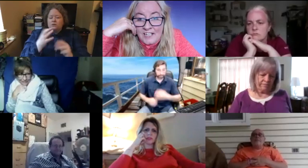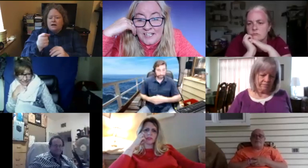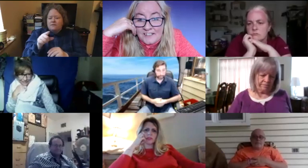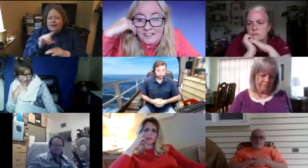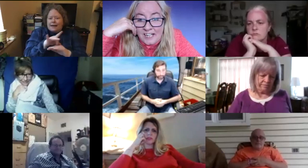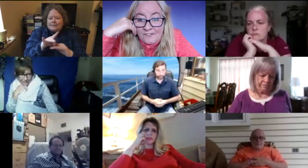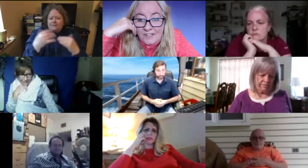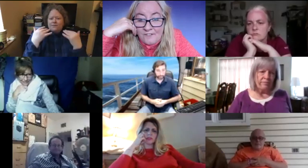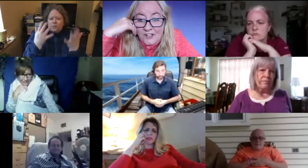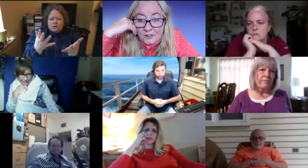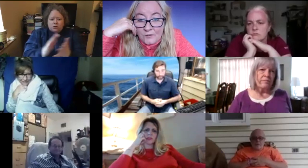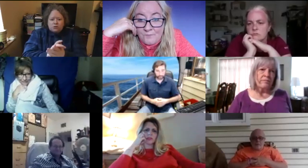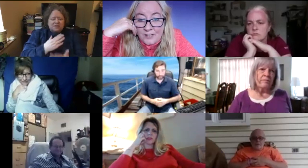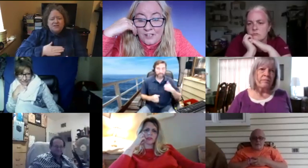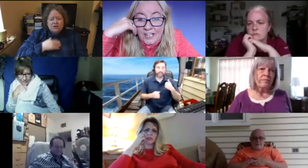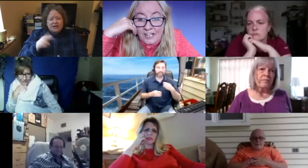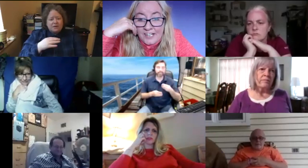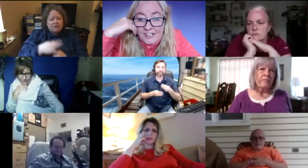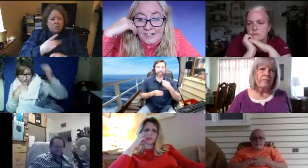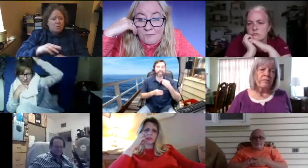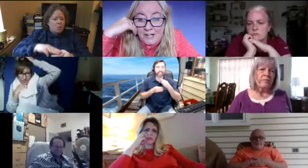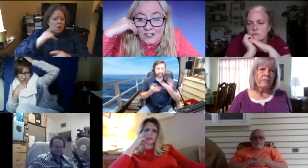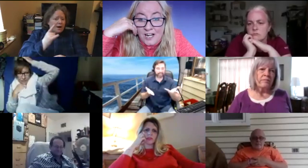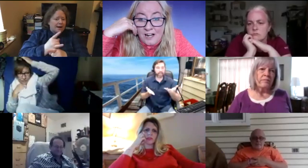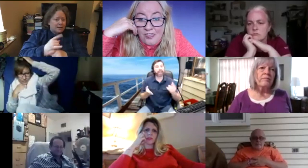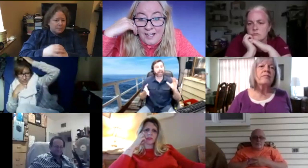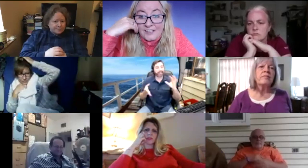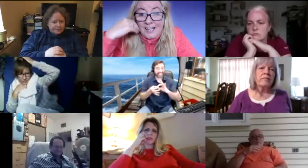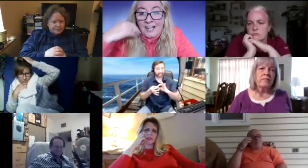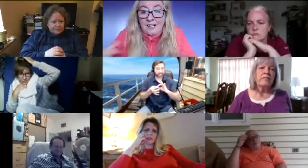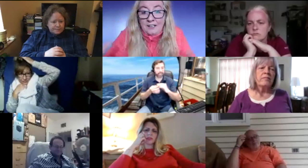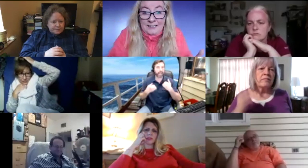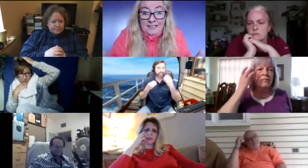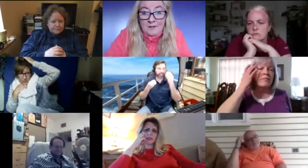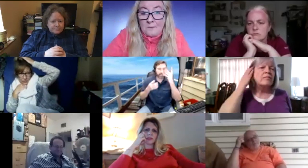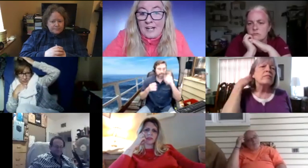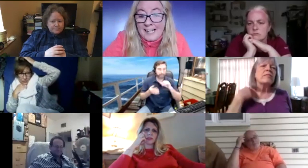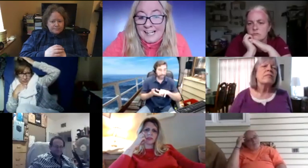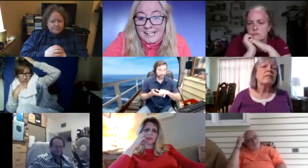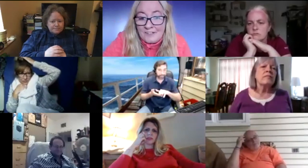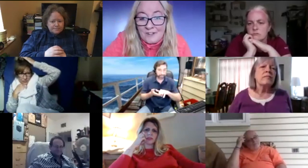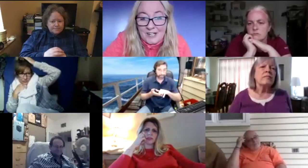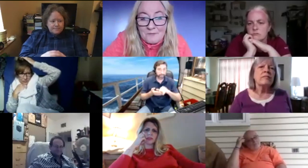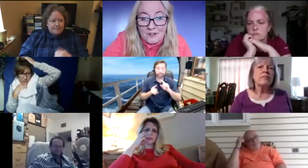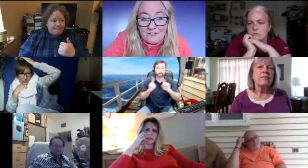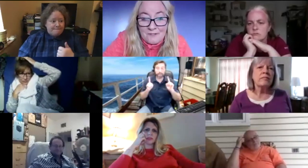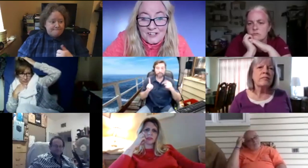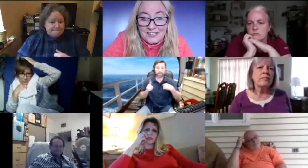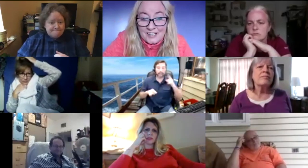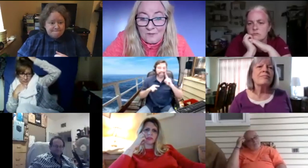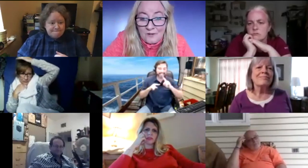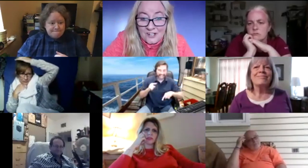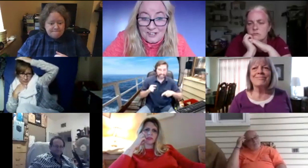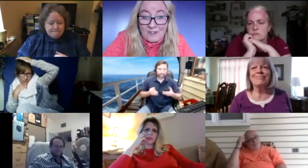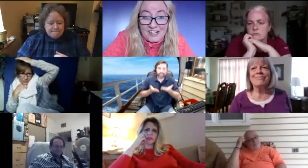In the links that I have given you, there is information on that, but I can't give you any more information